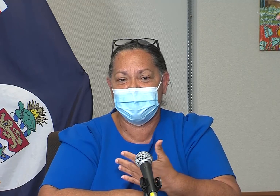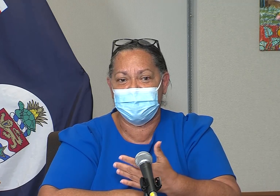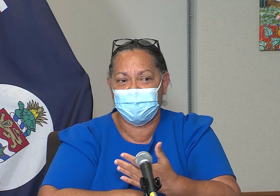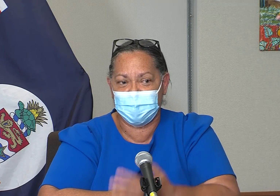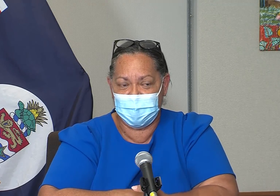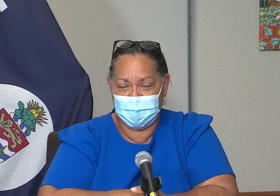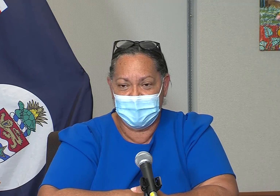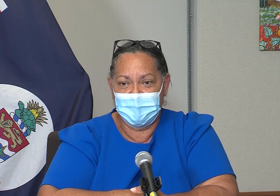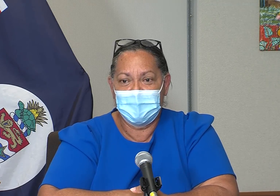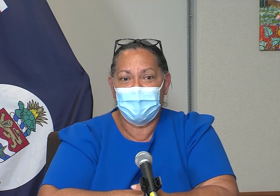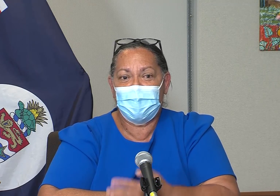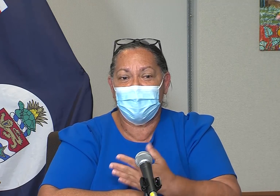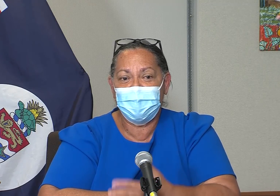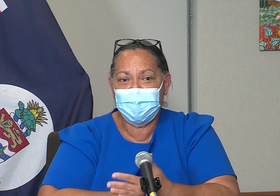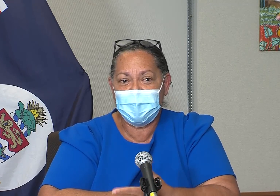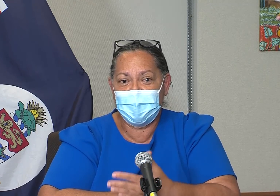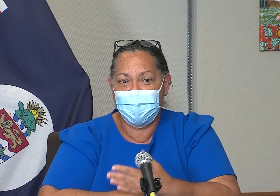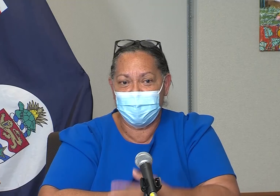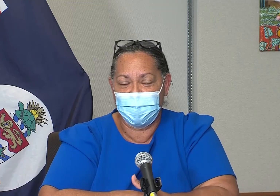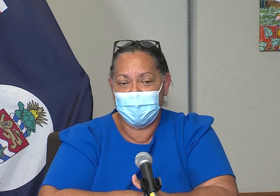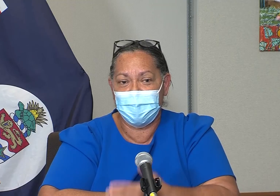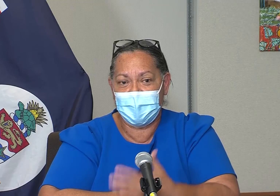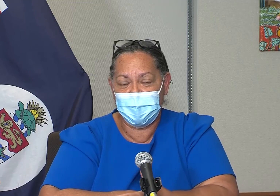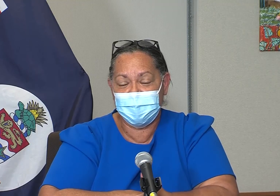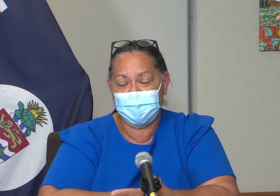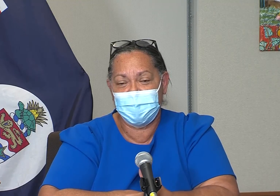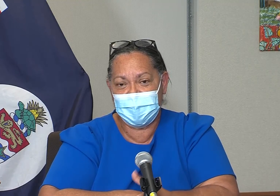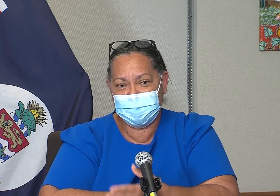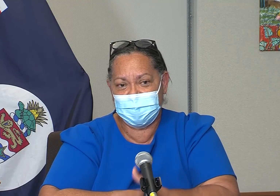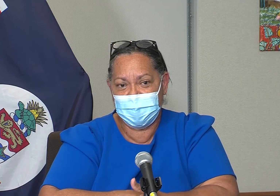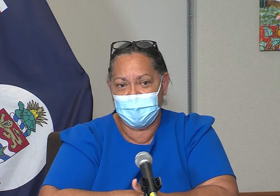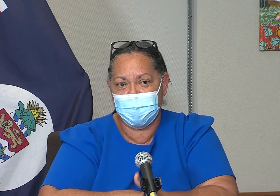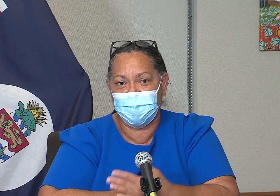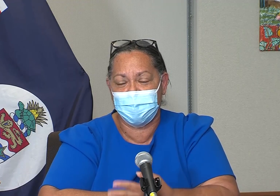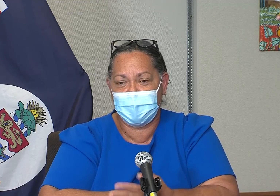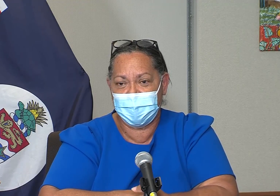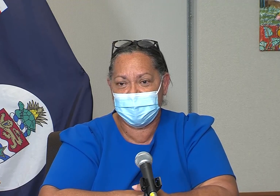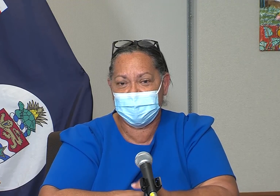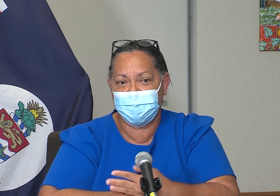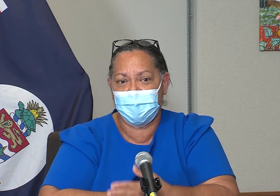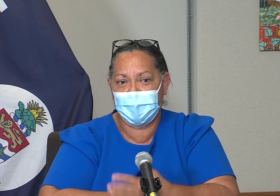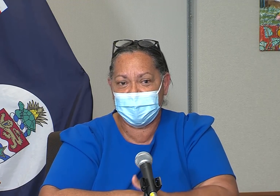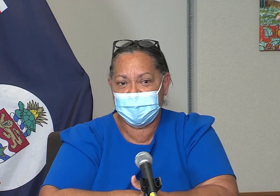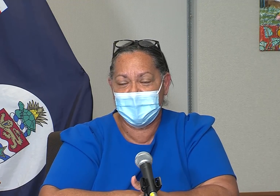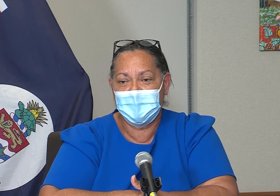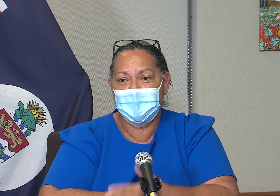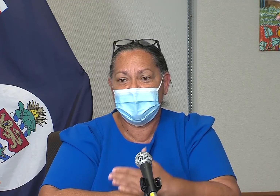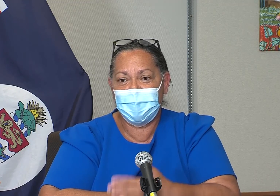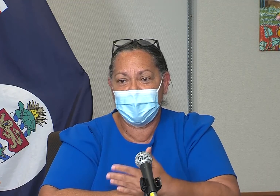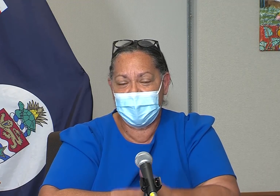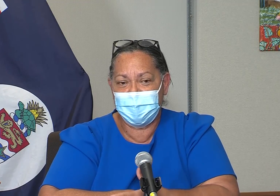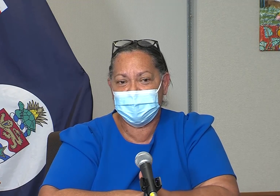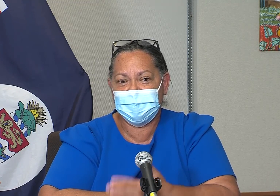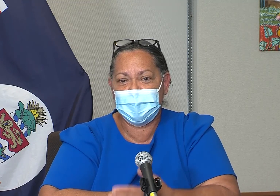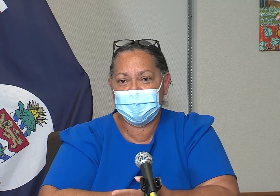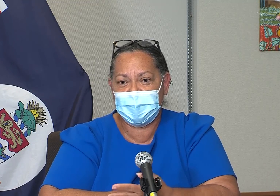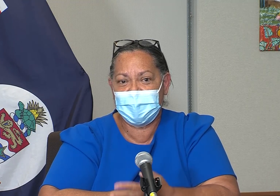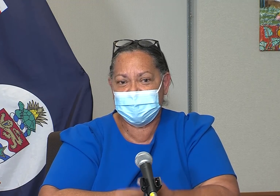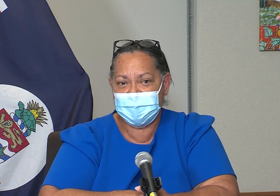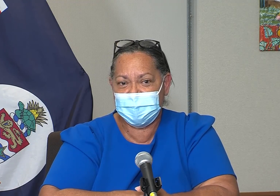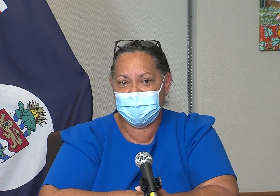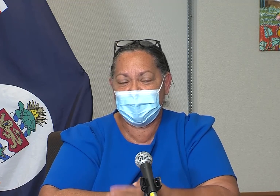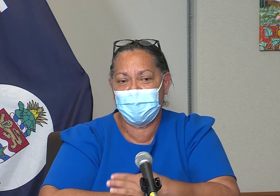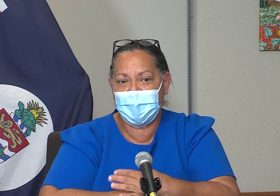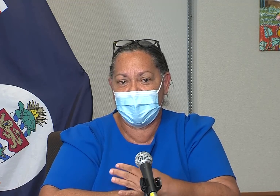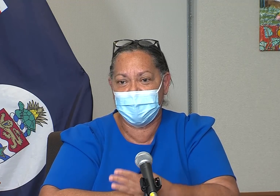because it's a journey. But one thing I know, the mariners of yesterday, our forefathers and foremothers, they were able to sail the